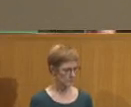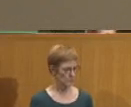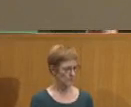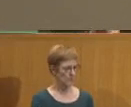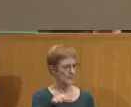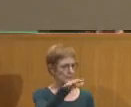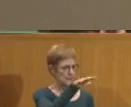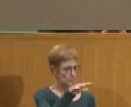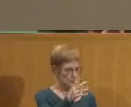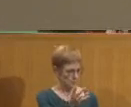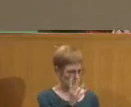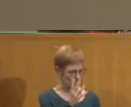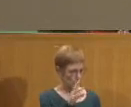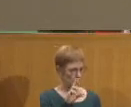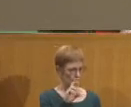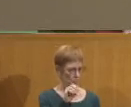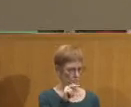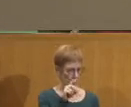56,759 votes.